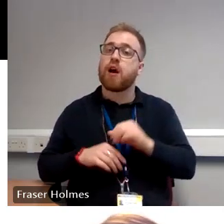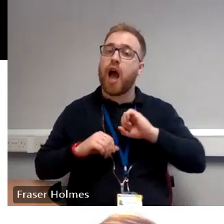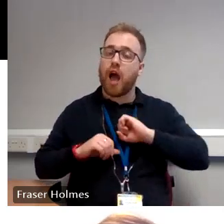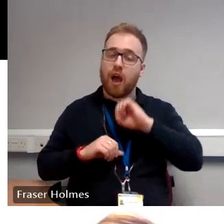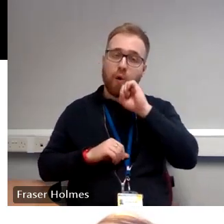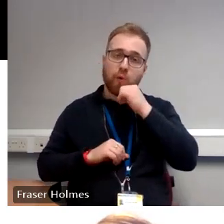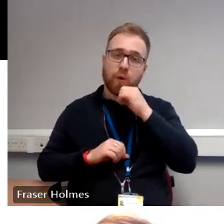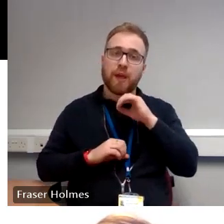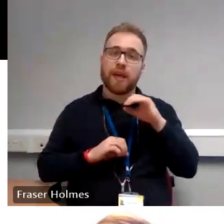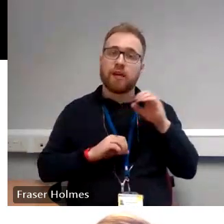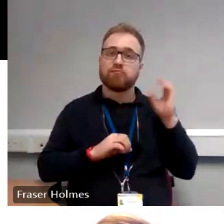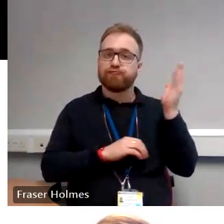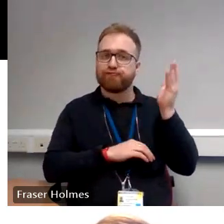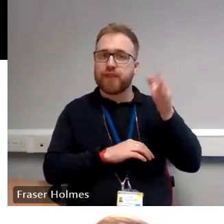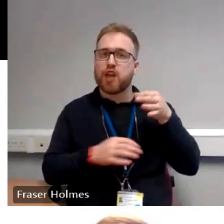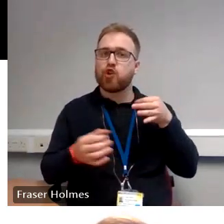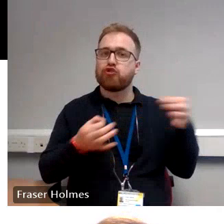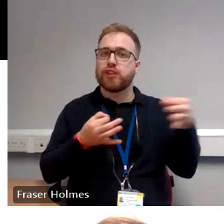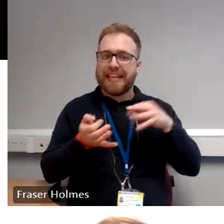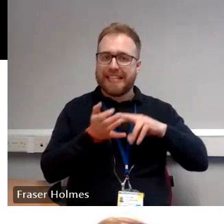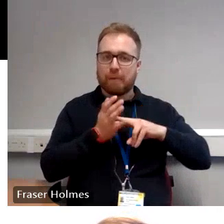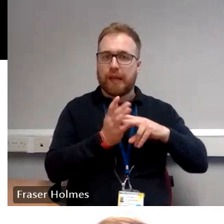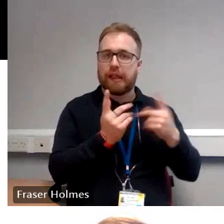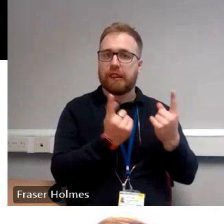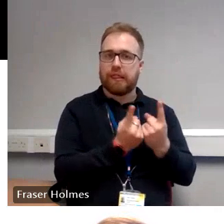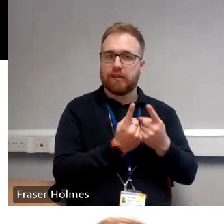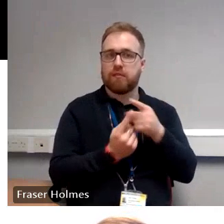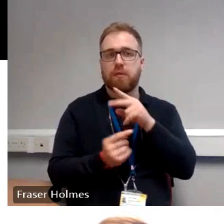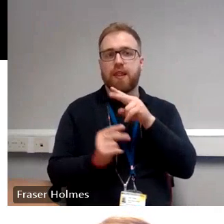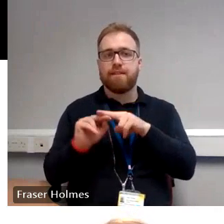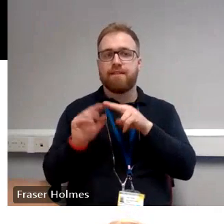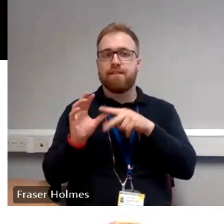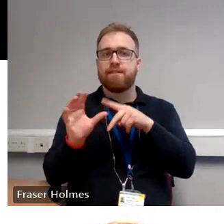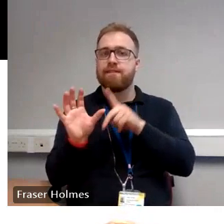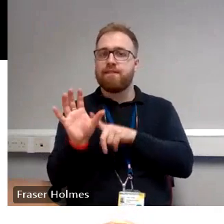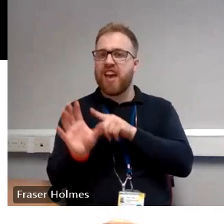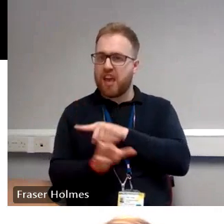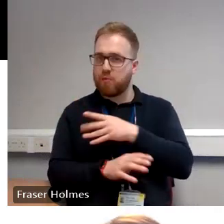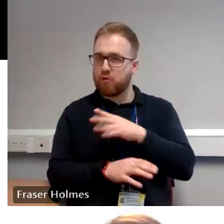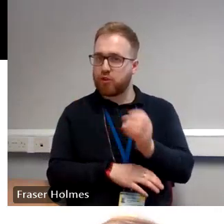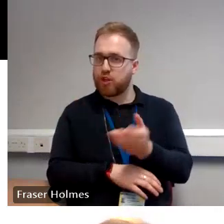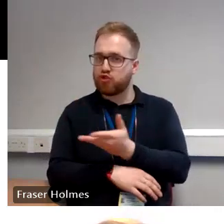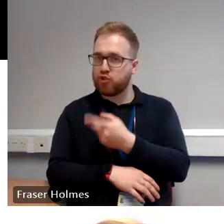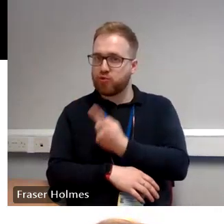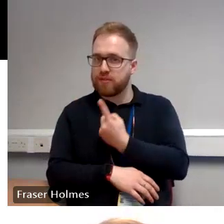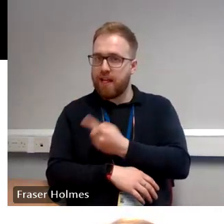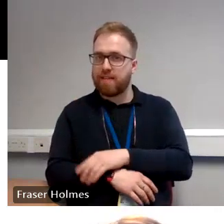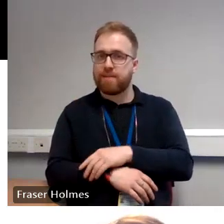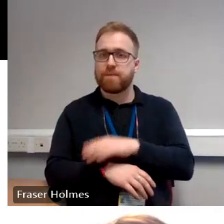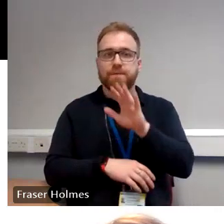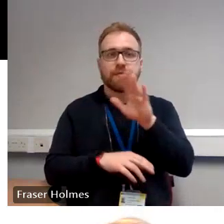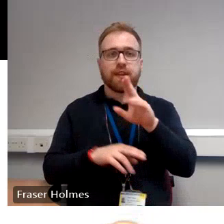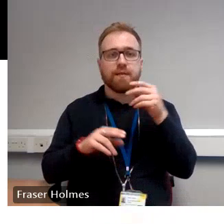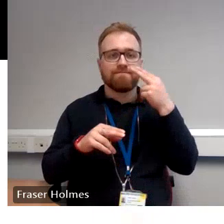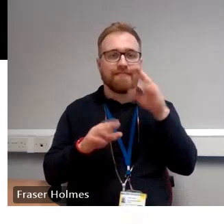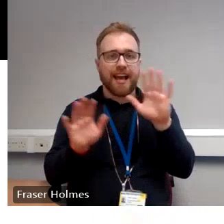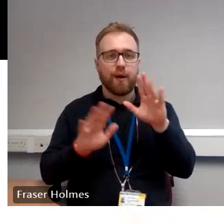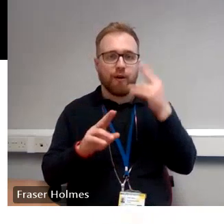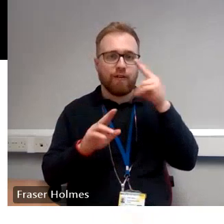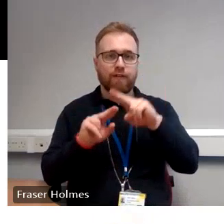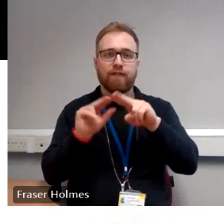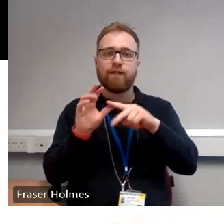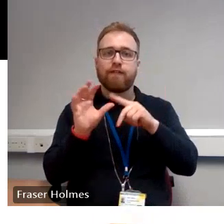presenting the more strategic side of things. But then we've also got Faye. Do you want to introduce yourself, Faye? Hello, everybody. My name